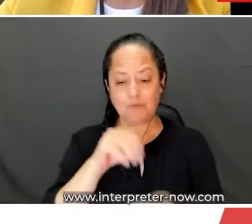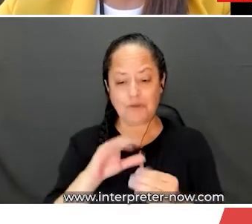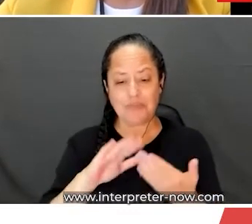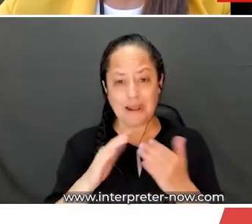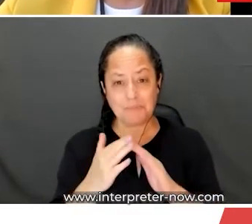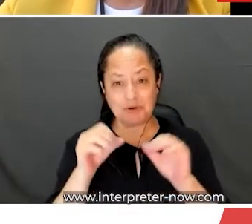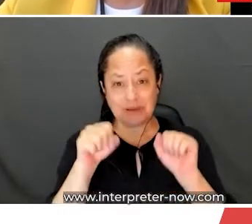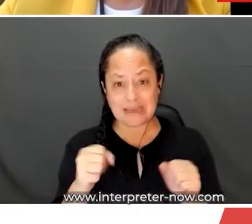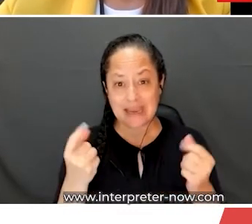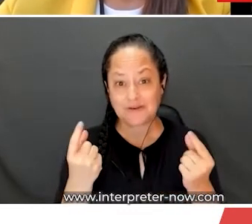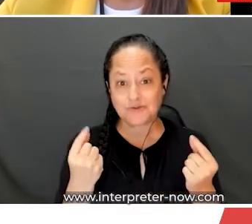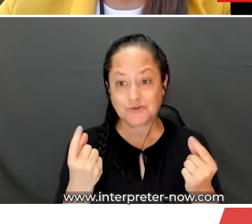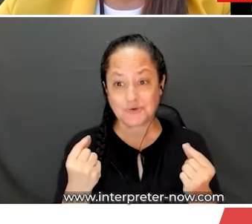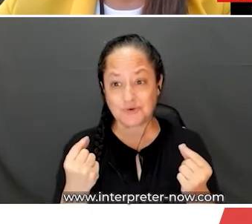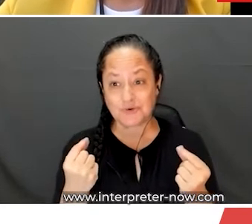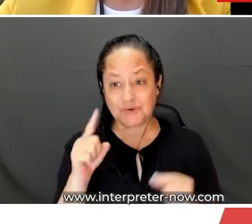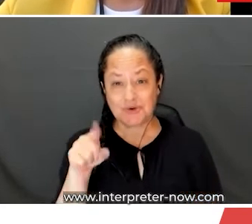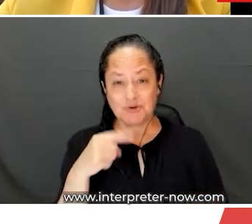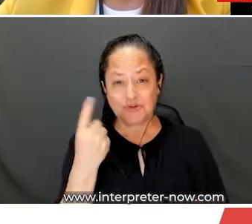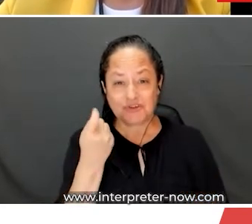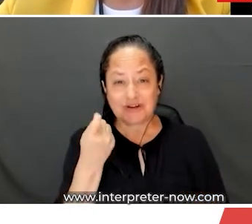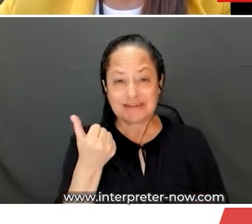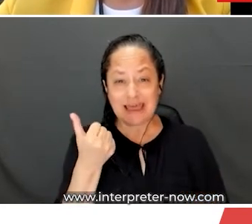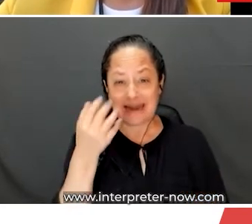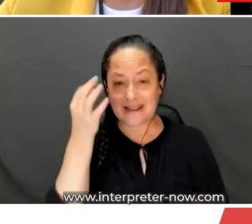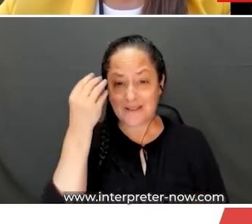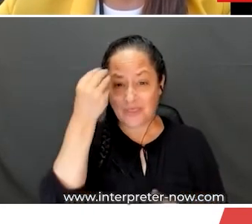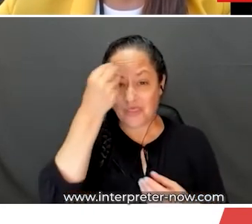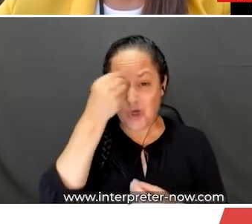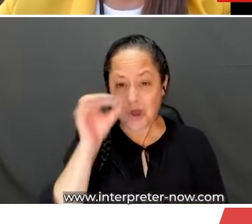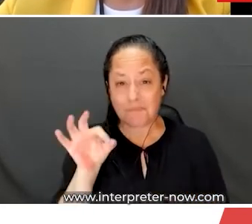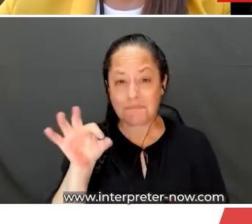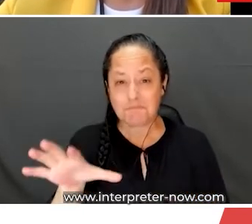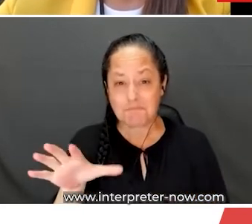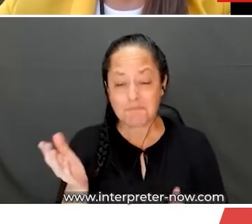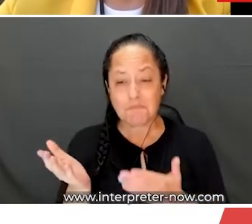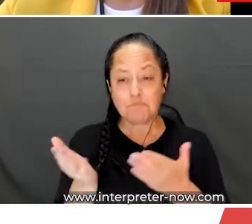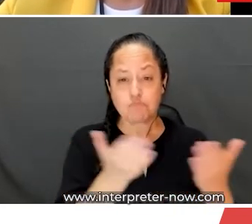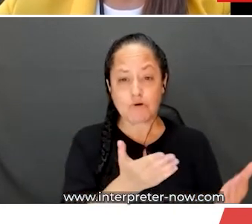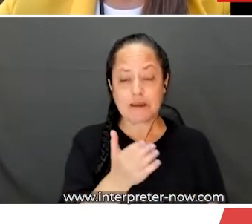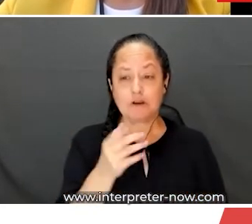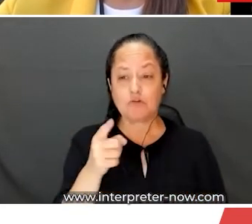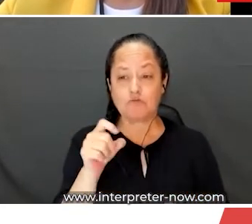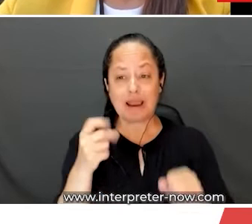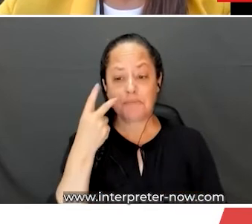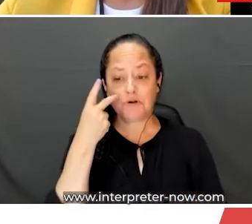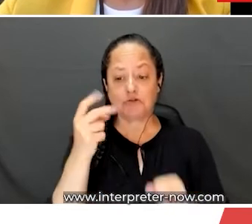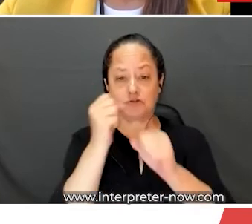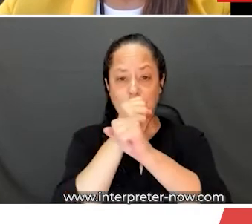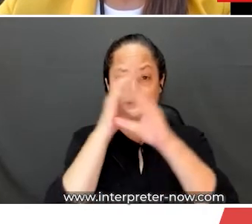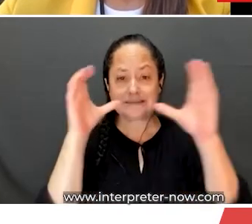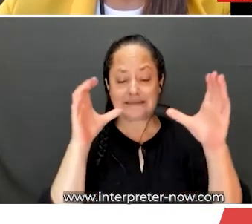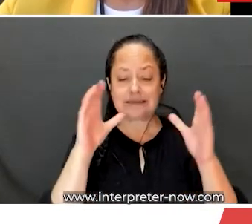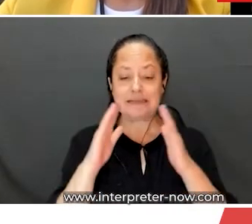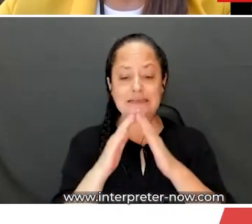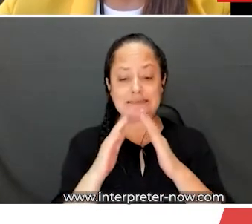to do? It's just a tiny thought. Or just bringing it, if you're able to see that that city has